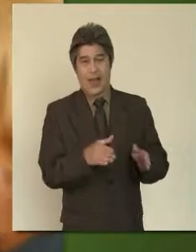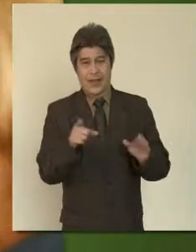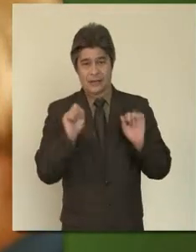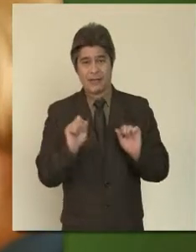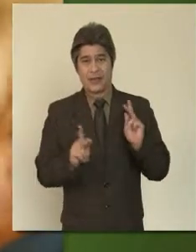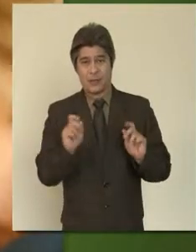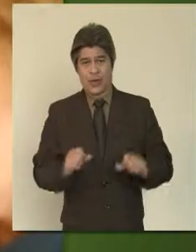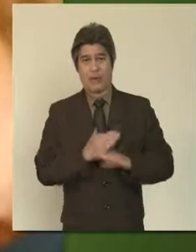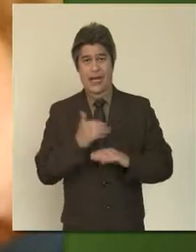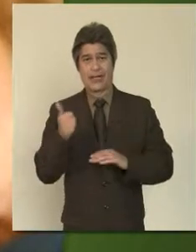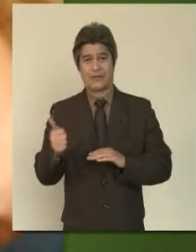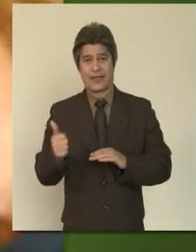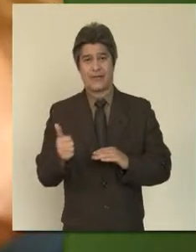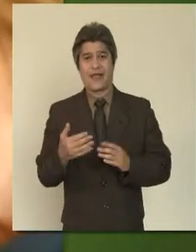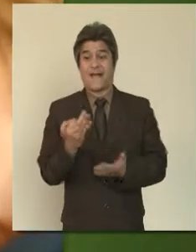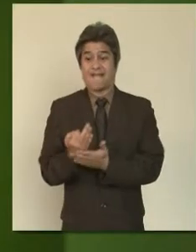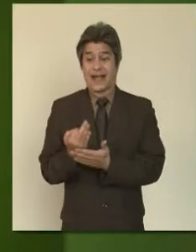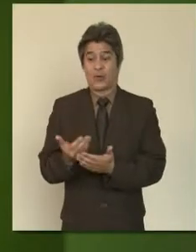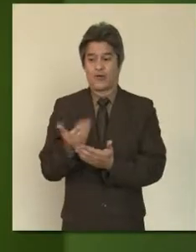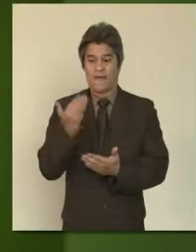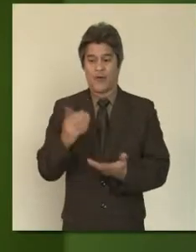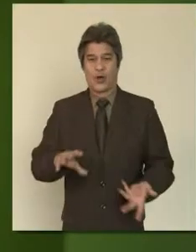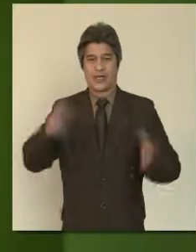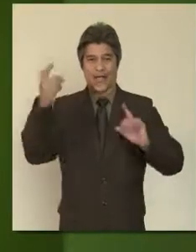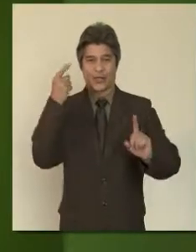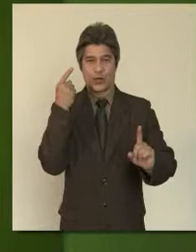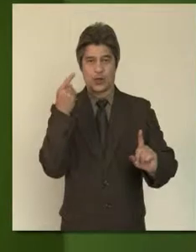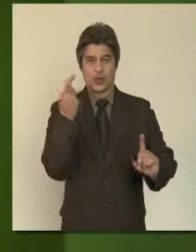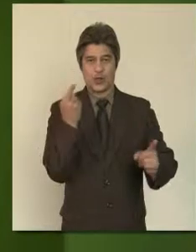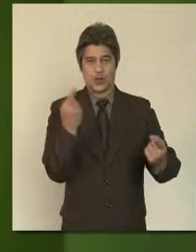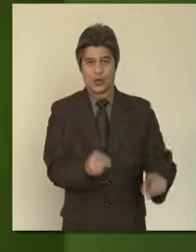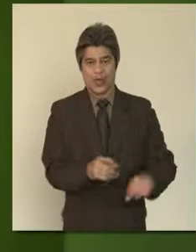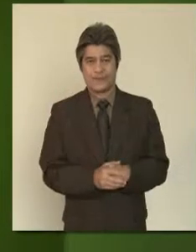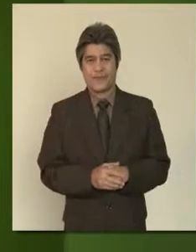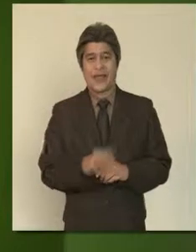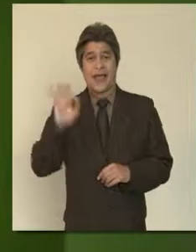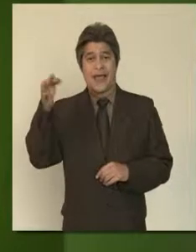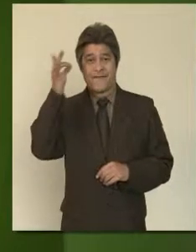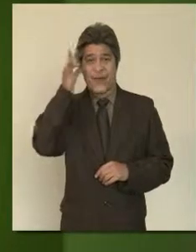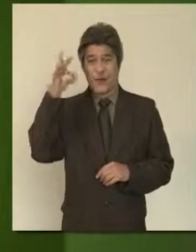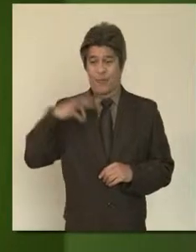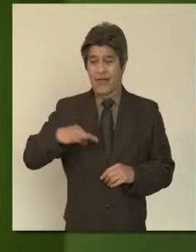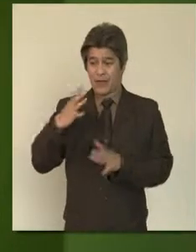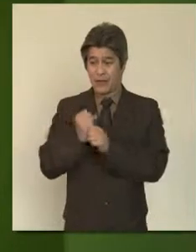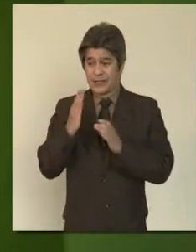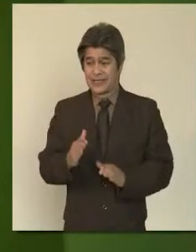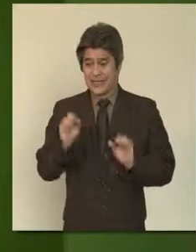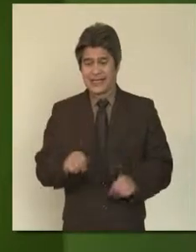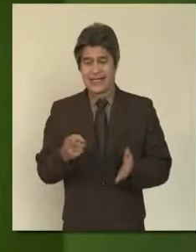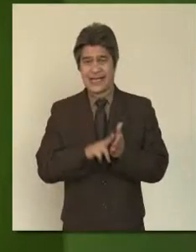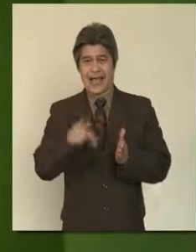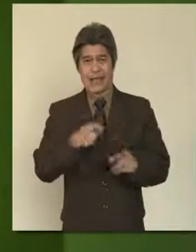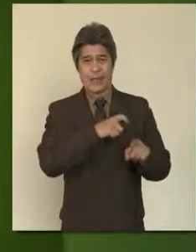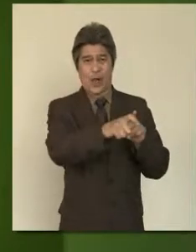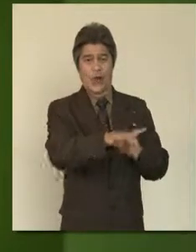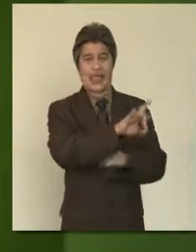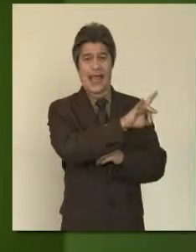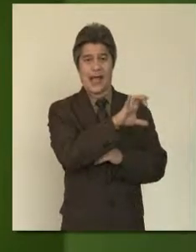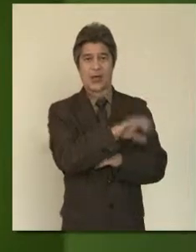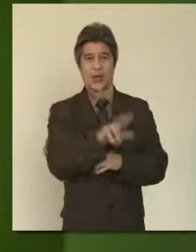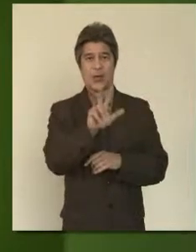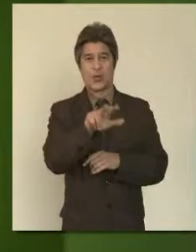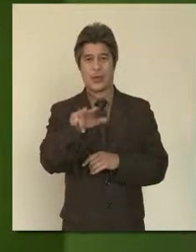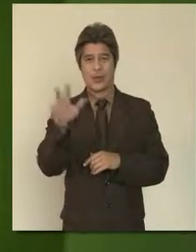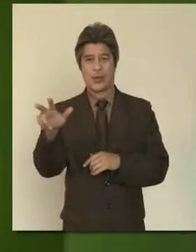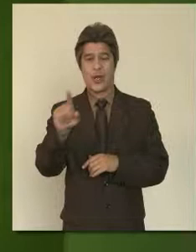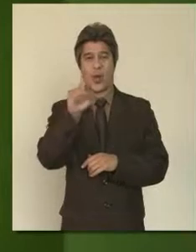themselves financially before disaster strikes. Federal benefit recipients can sign up by calling